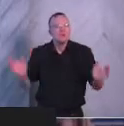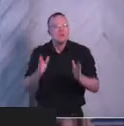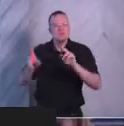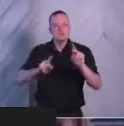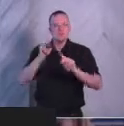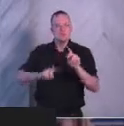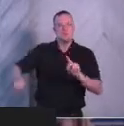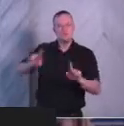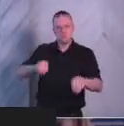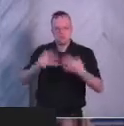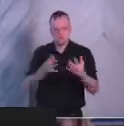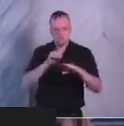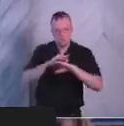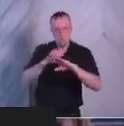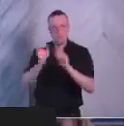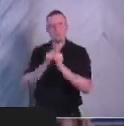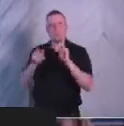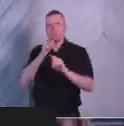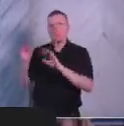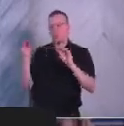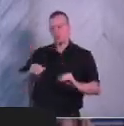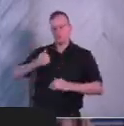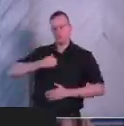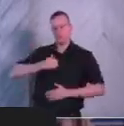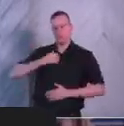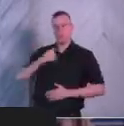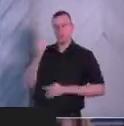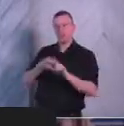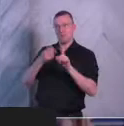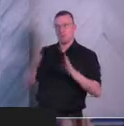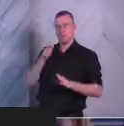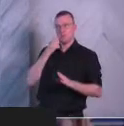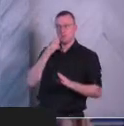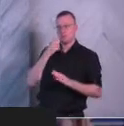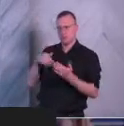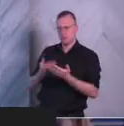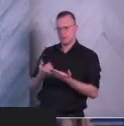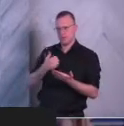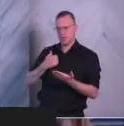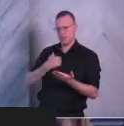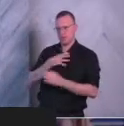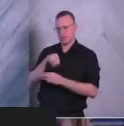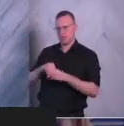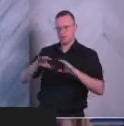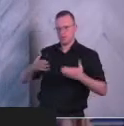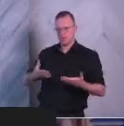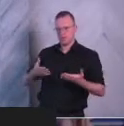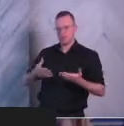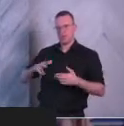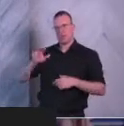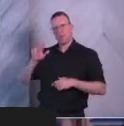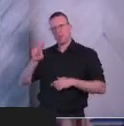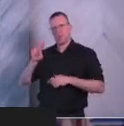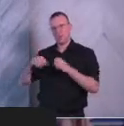give directions for those who are coming into Canada. And that was from somebody who just came into Canada as part of a group 3 or 4 years